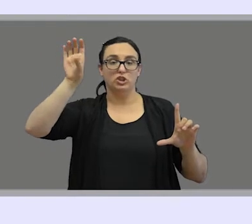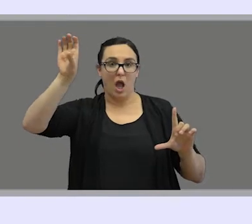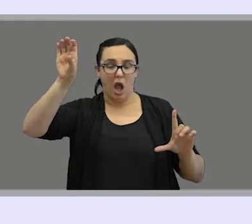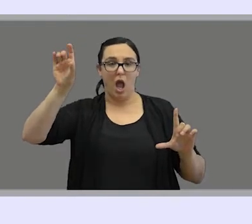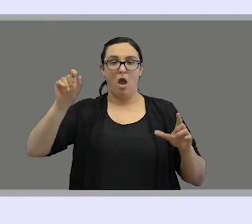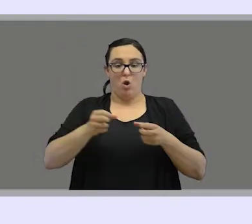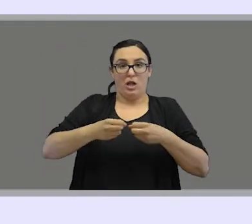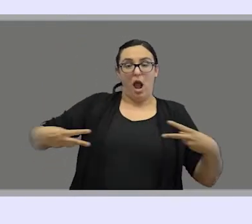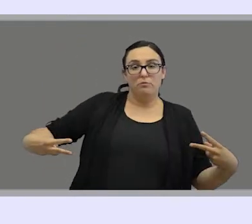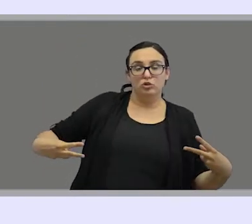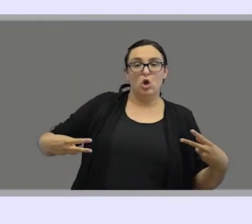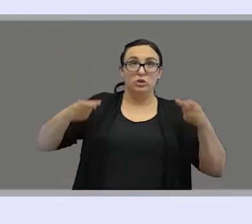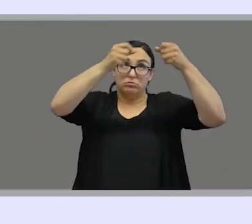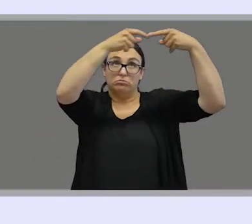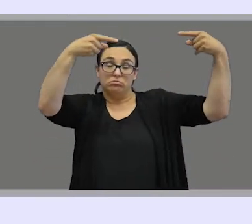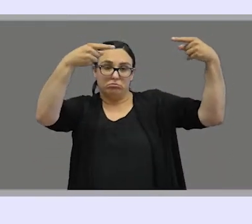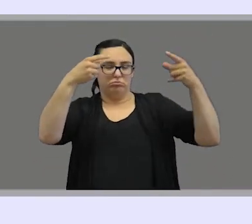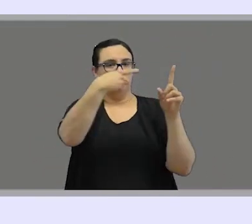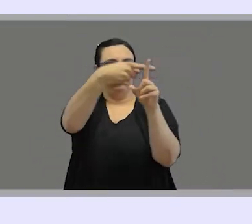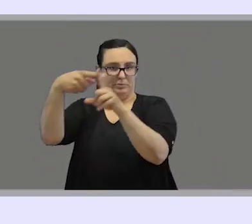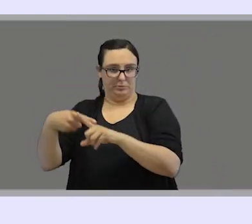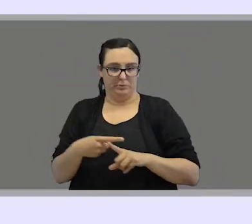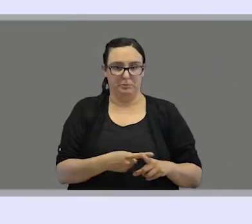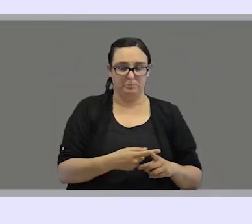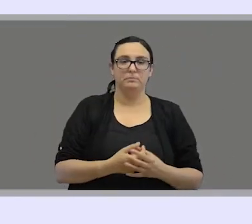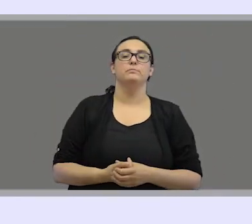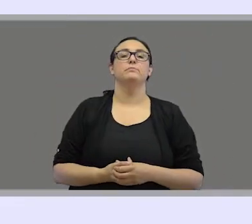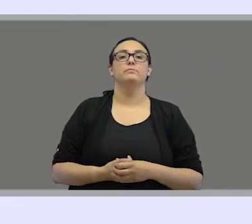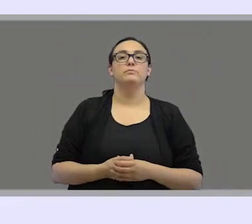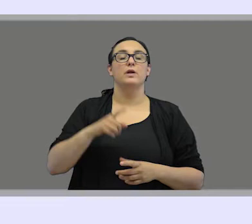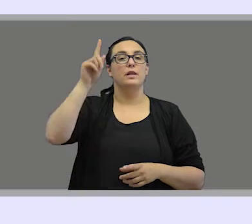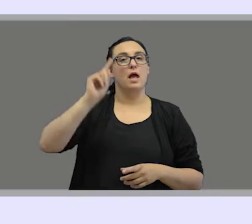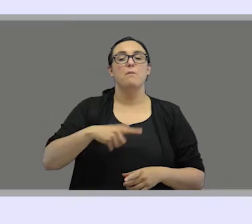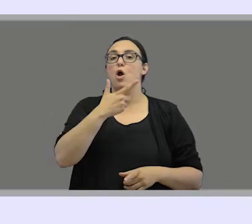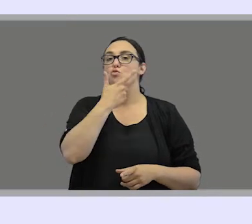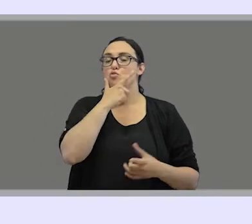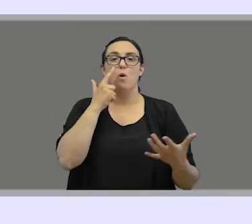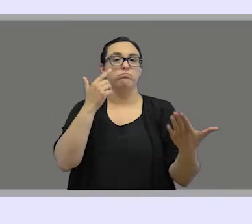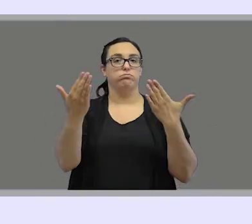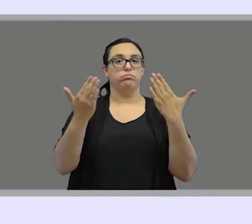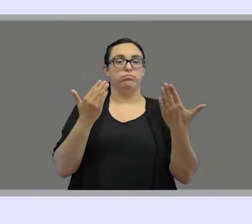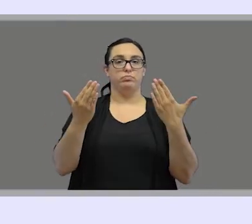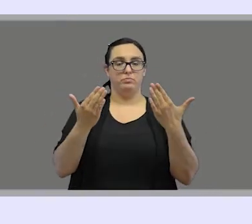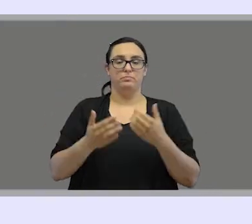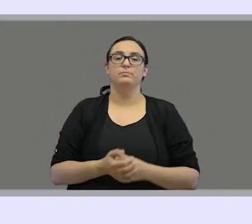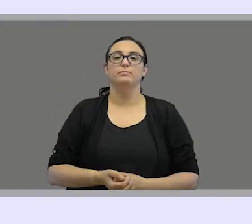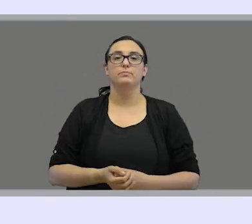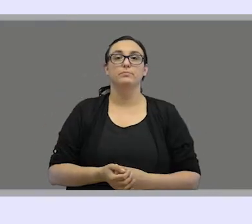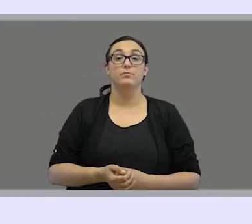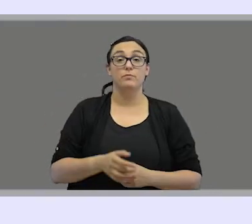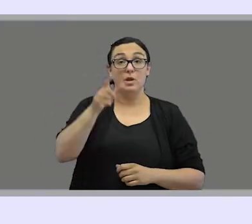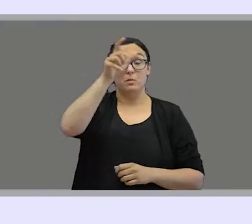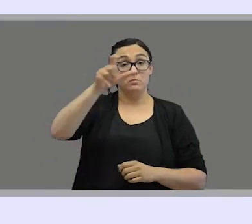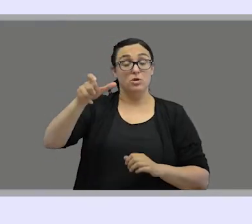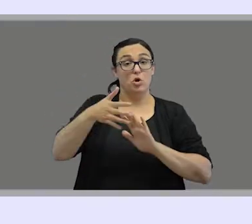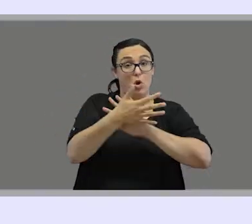on-screen graphics, the captions, subtitles, and so on. And also about the color contrast. Sign language